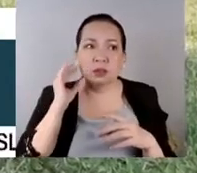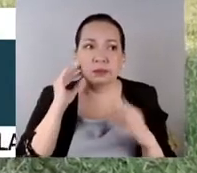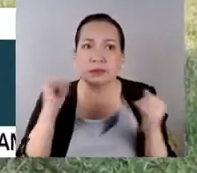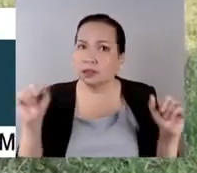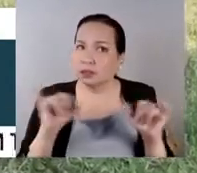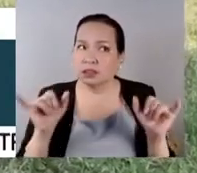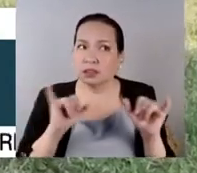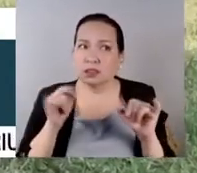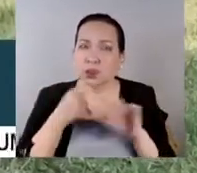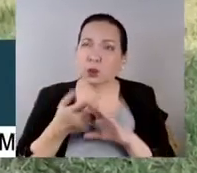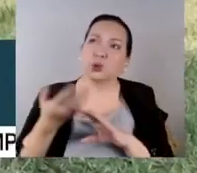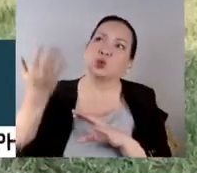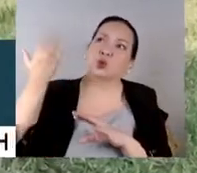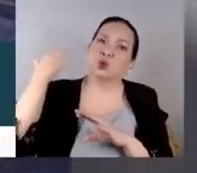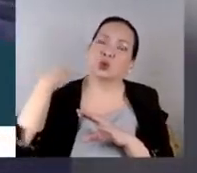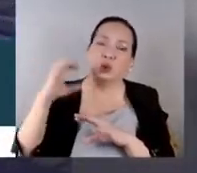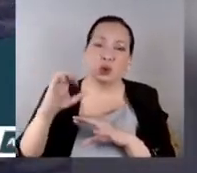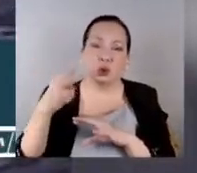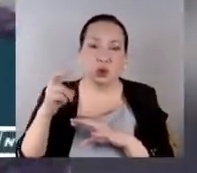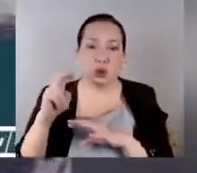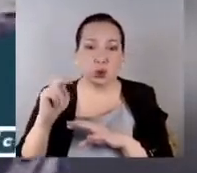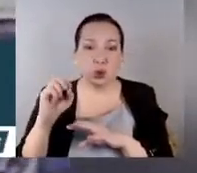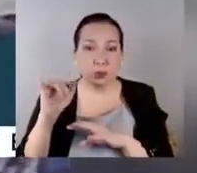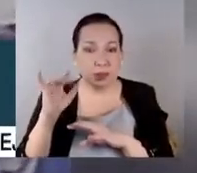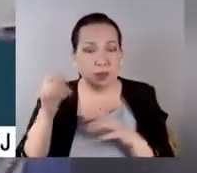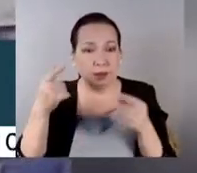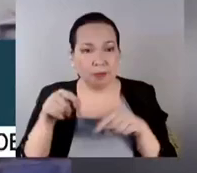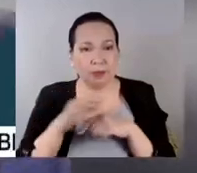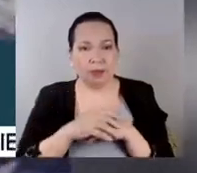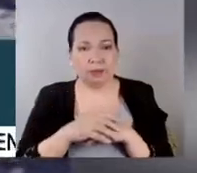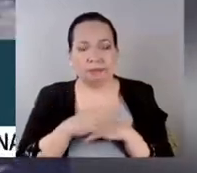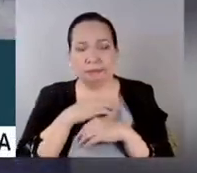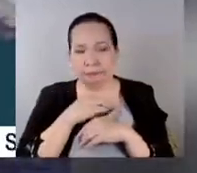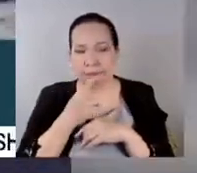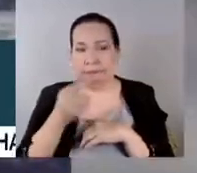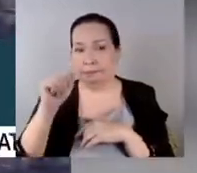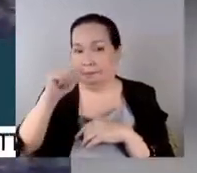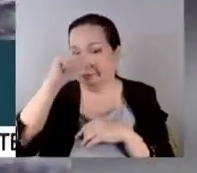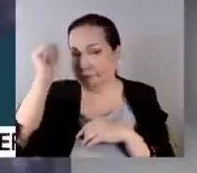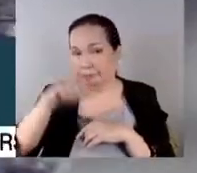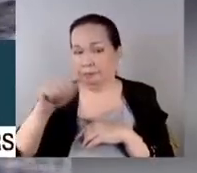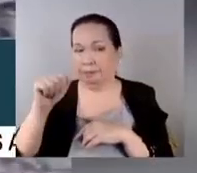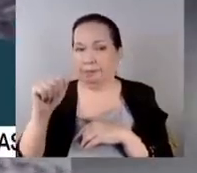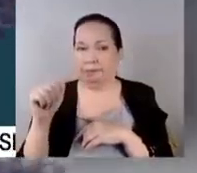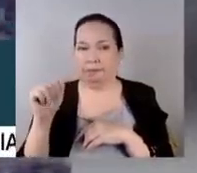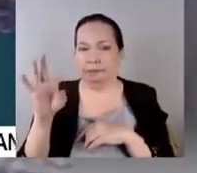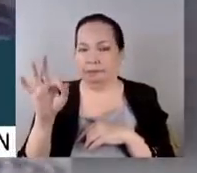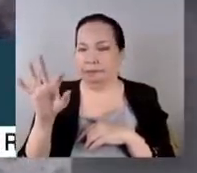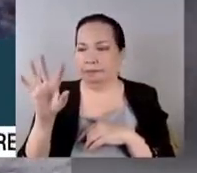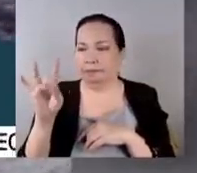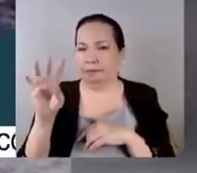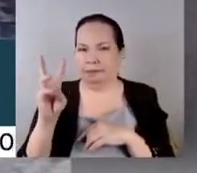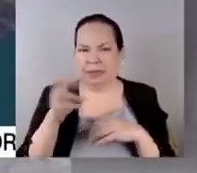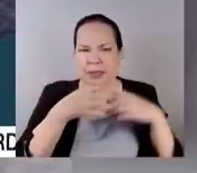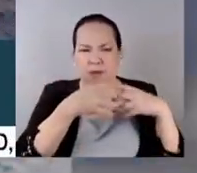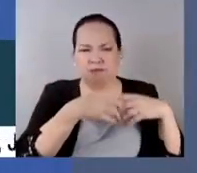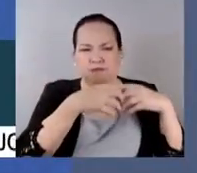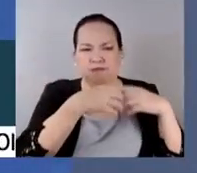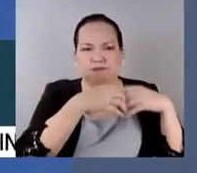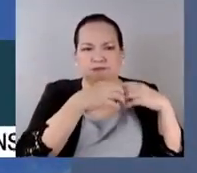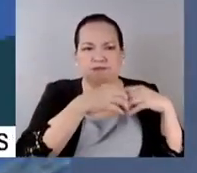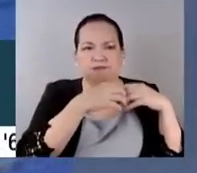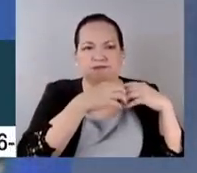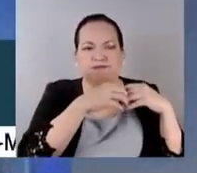of the Chernobyl disaster. In April 1986, reactor 4 at the Chernobyl nuclear power plant melted